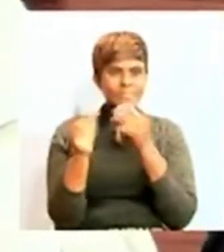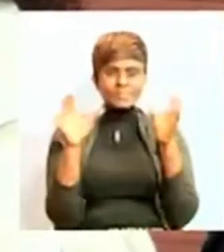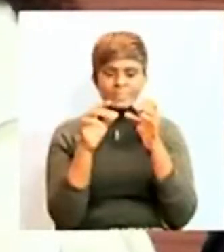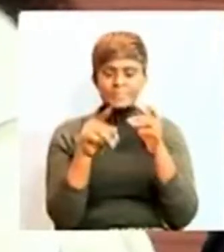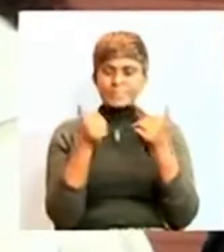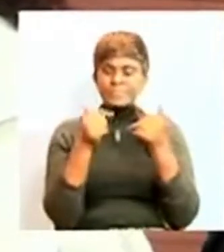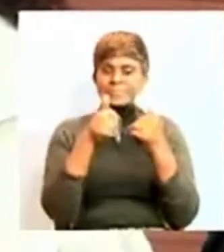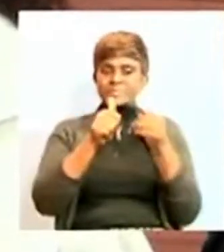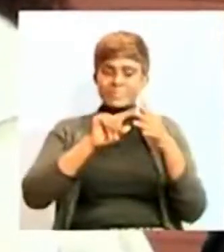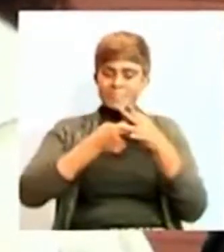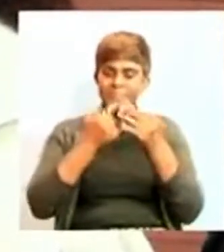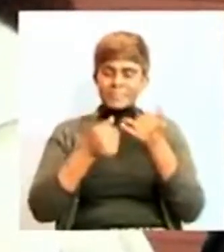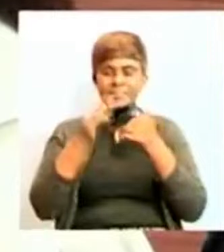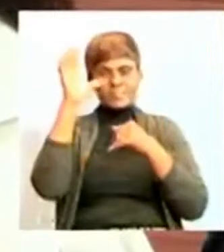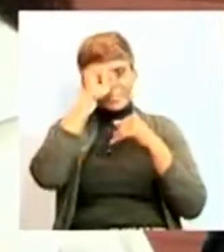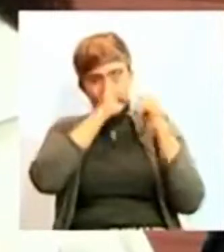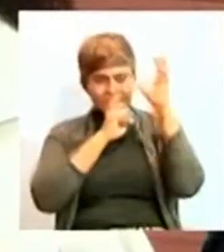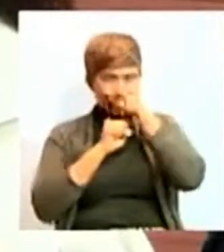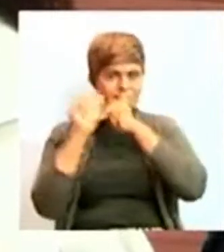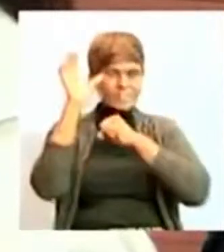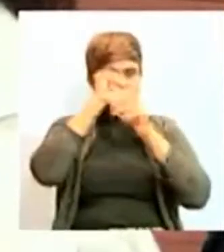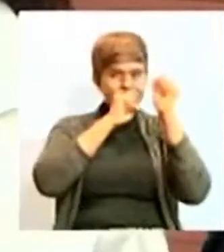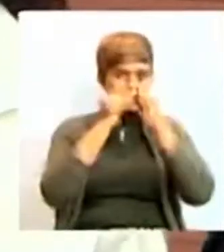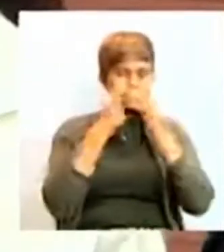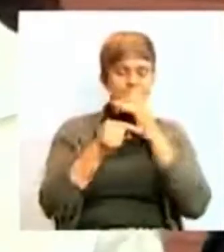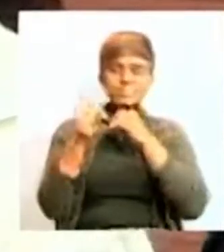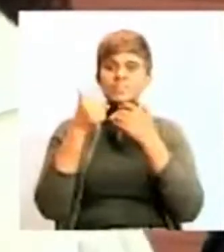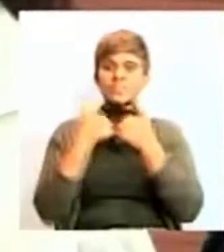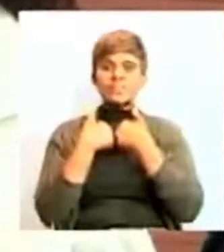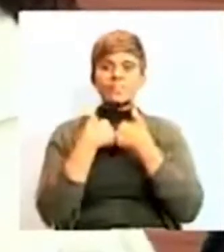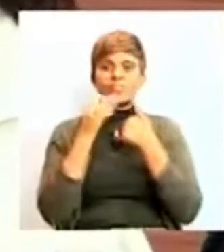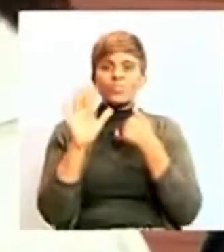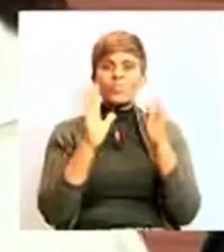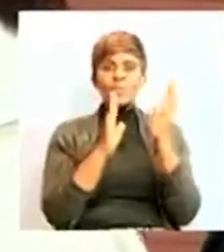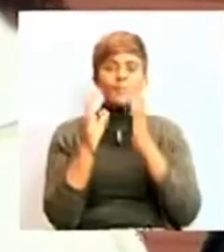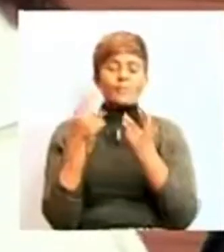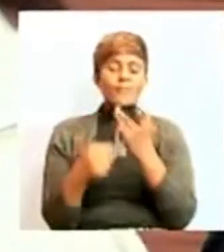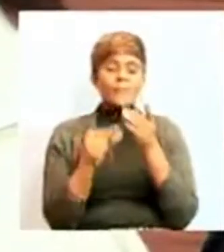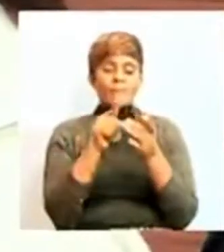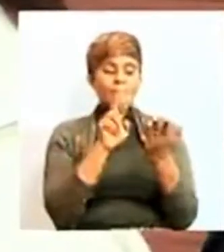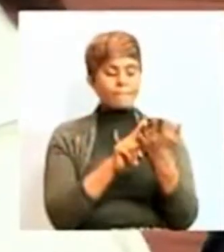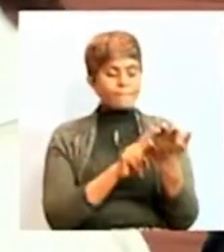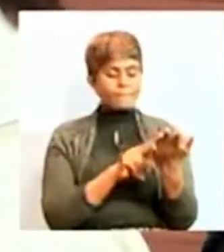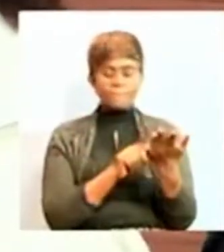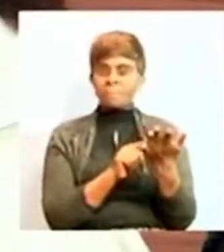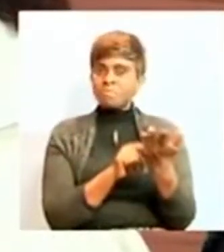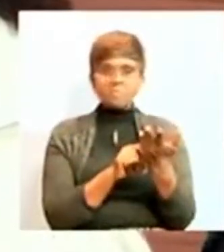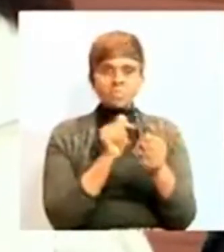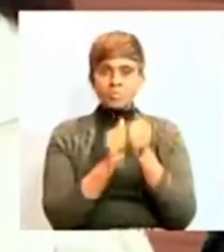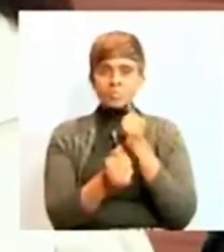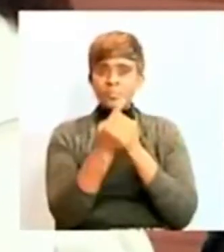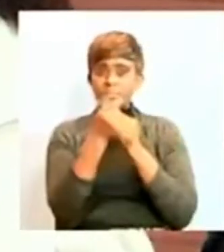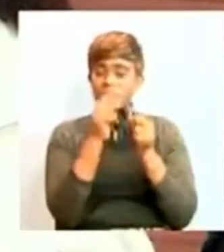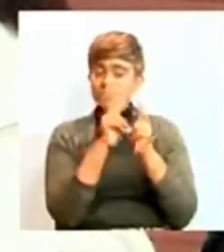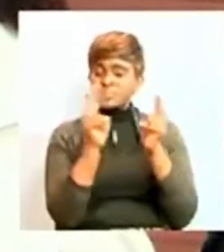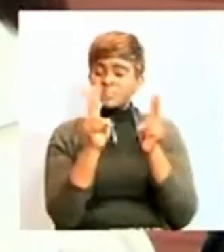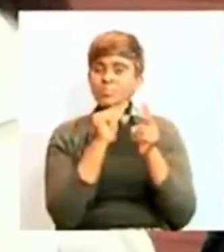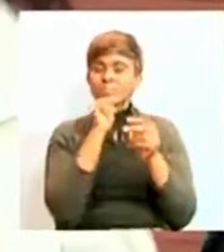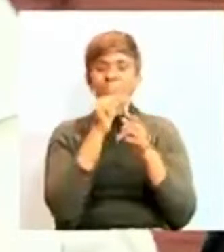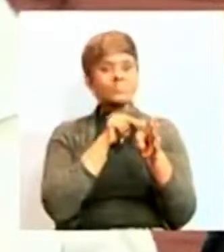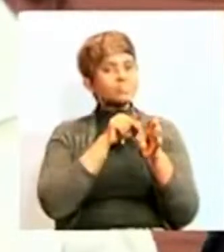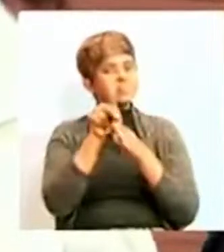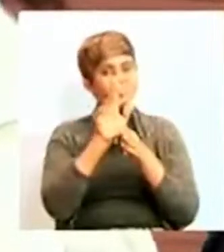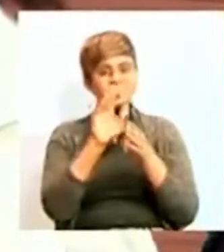committee to begin to guess on what your assumptions are on the report. Which one is very